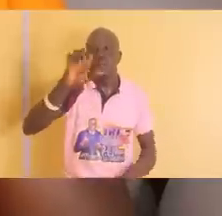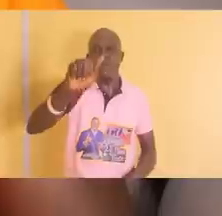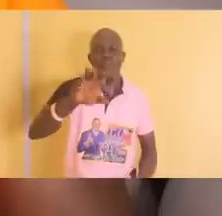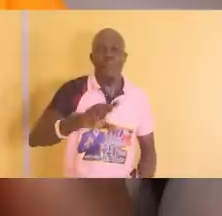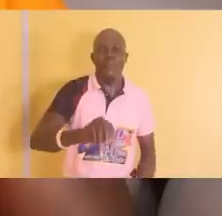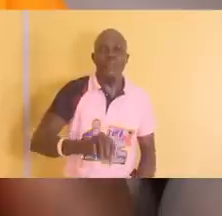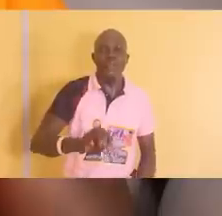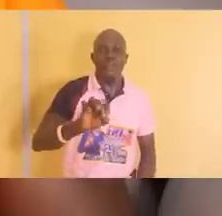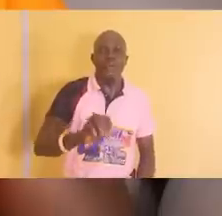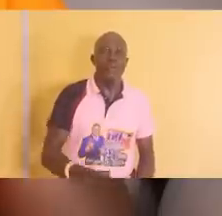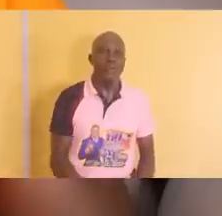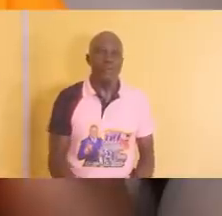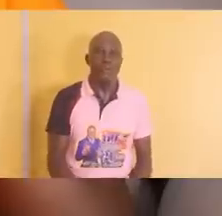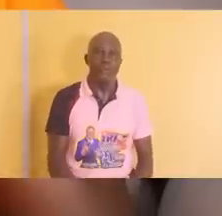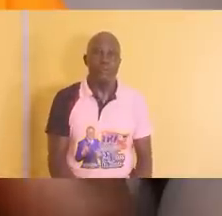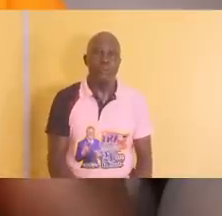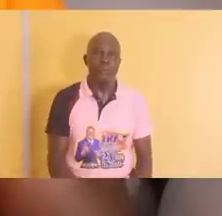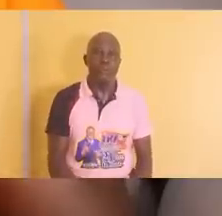Write the number.